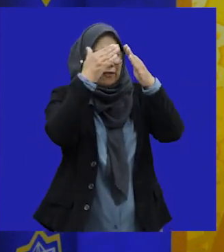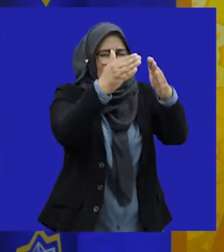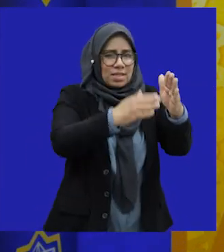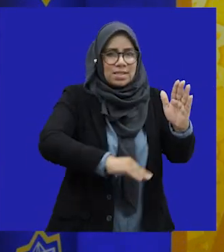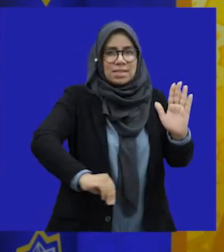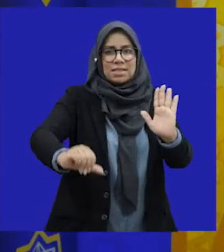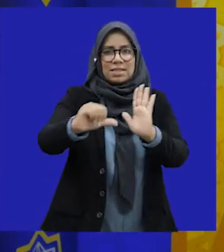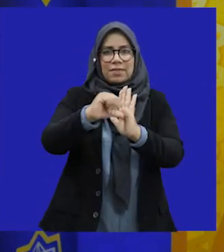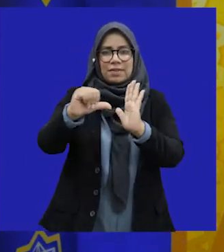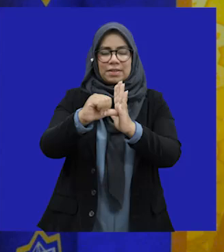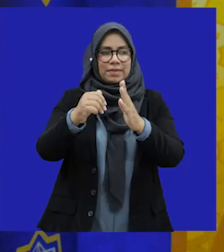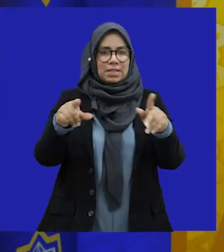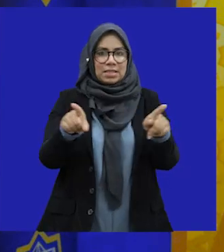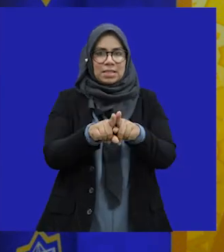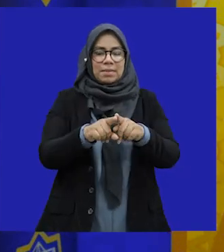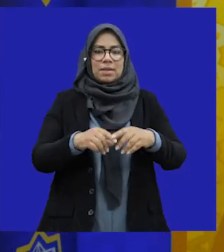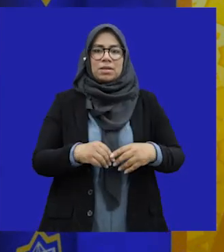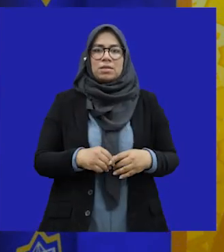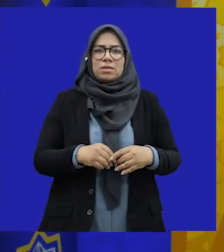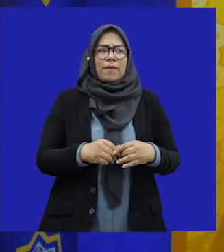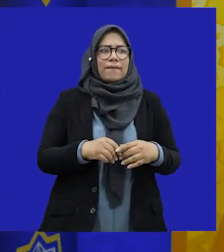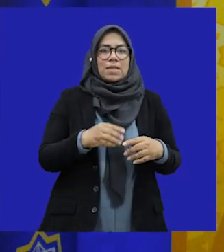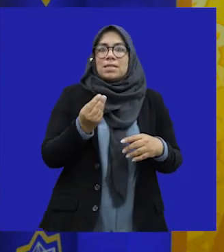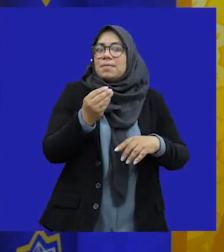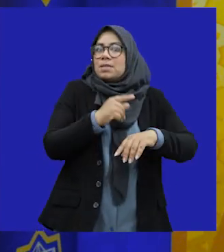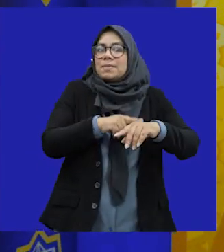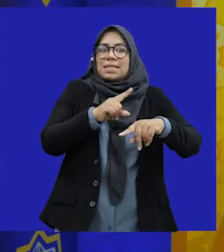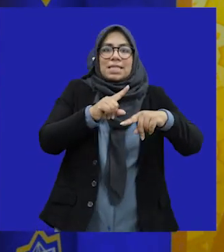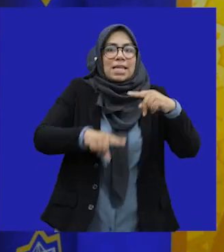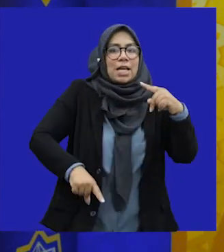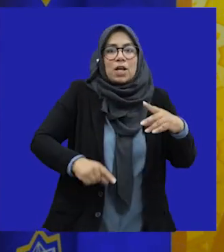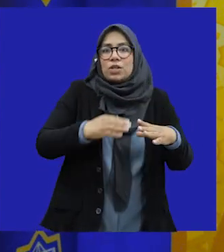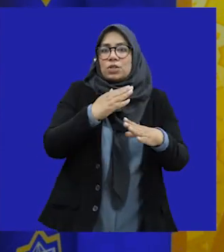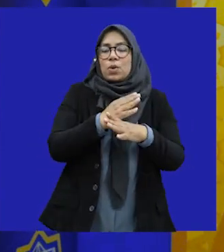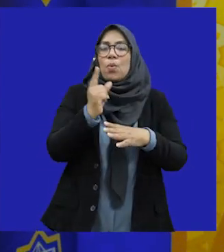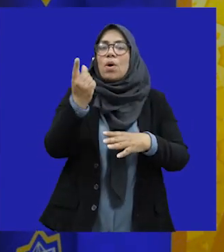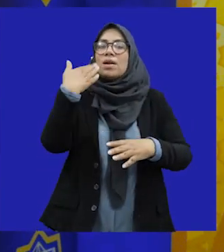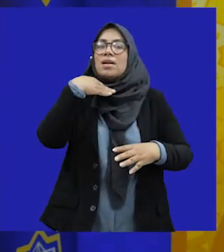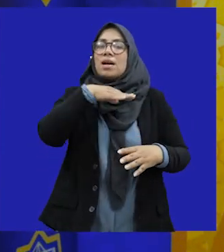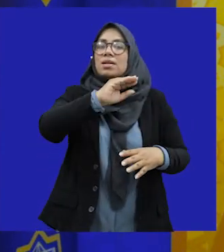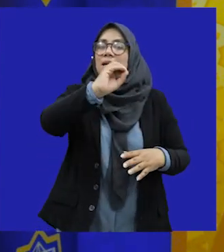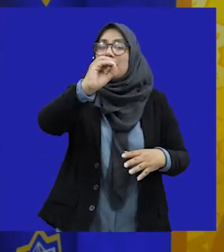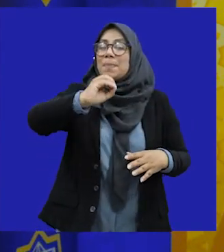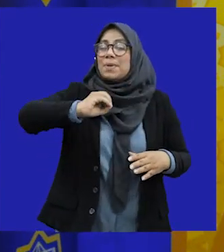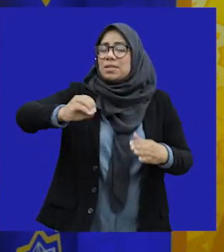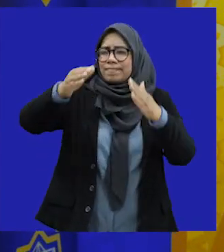have overcome us, we cannot pray any prayer with 100%